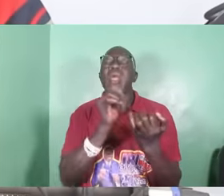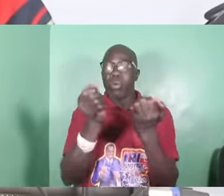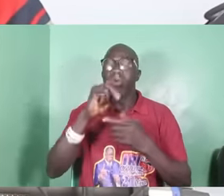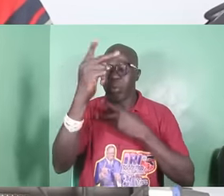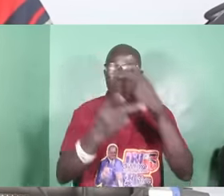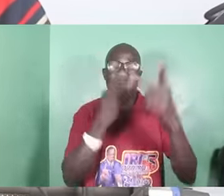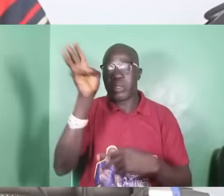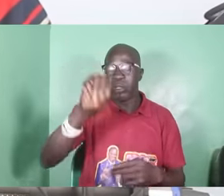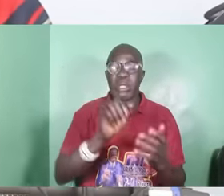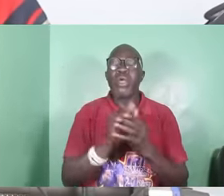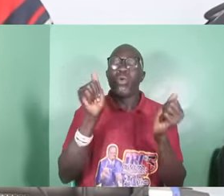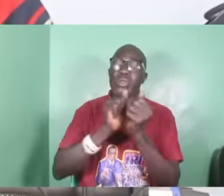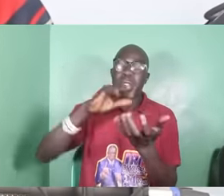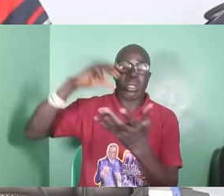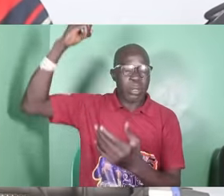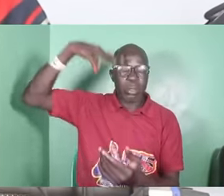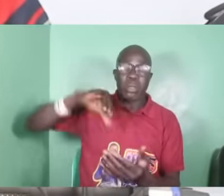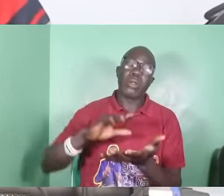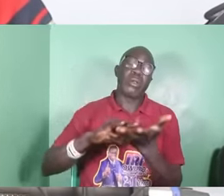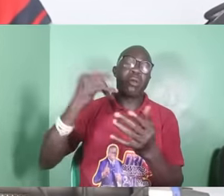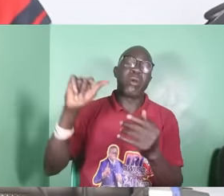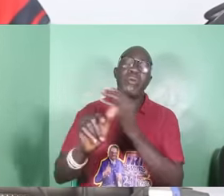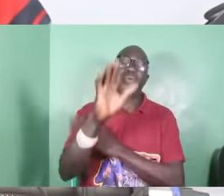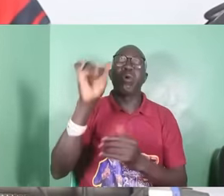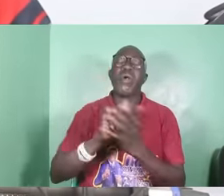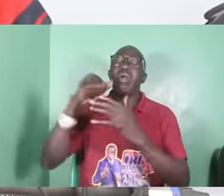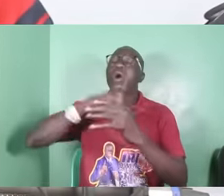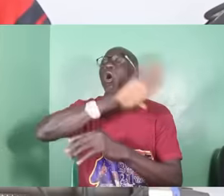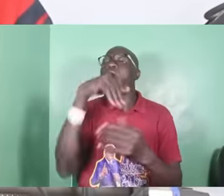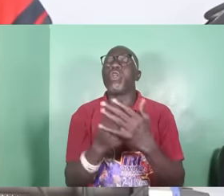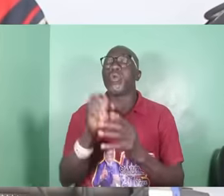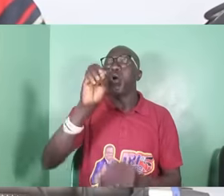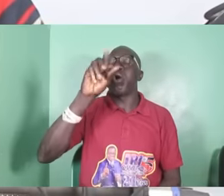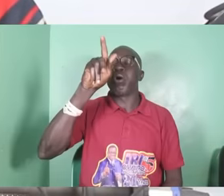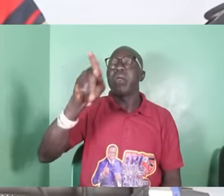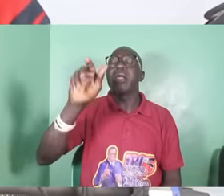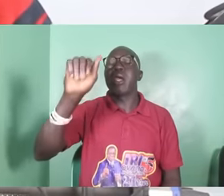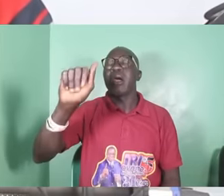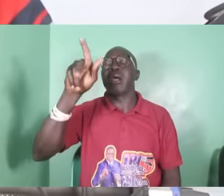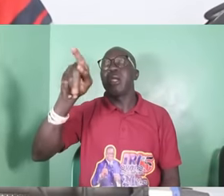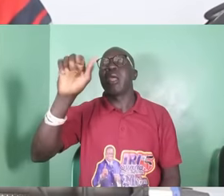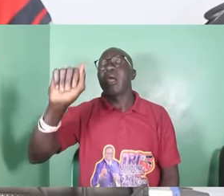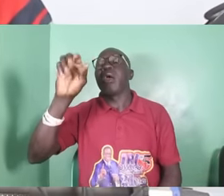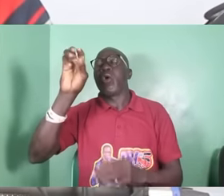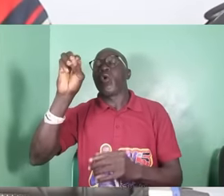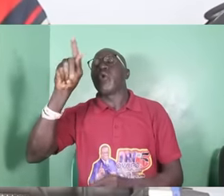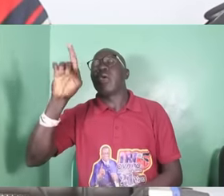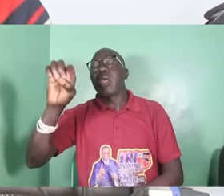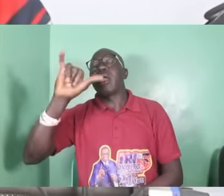I want to come and pay your visit by the glory of God. I want to pay your visit. Those of you in Akaka, Okanu,